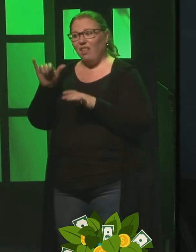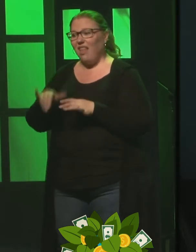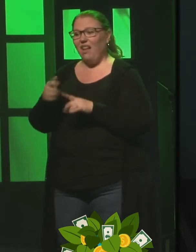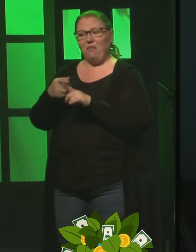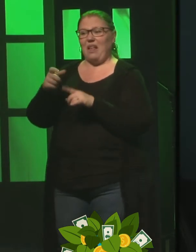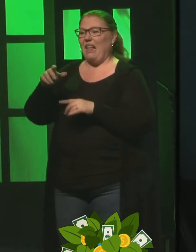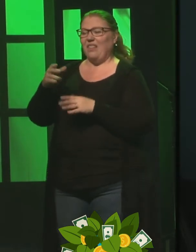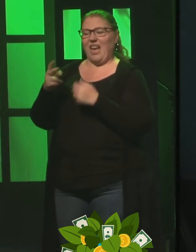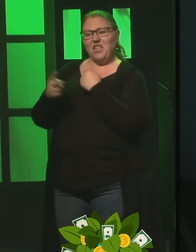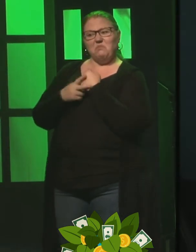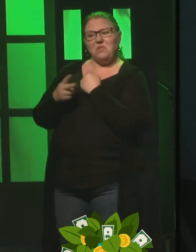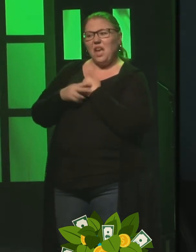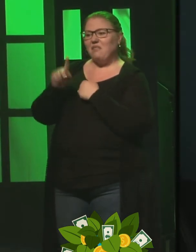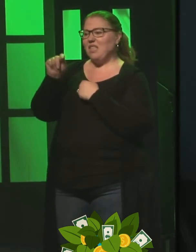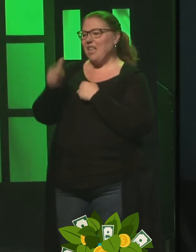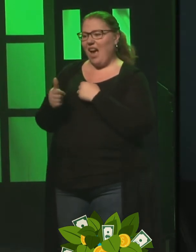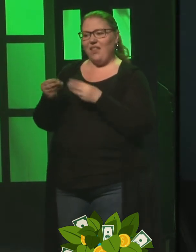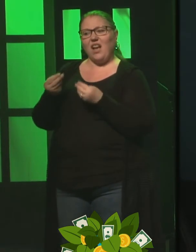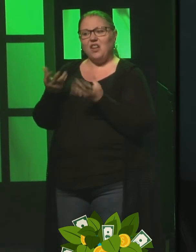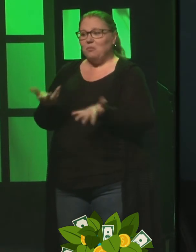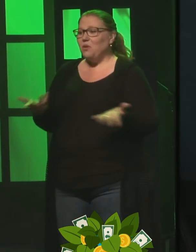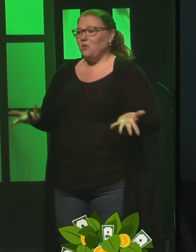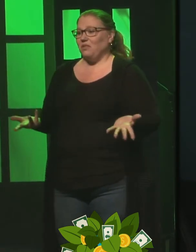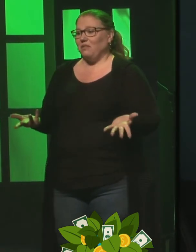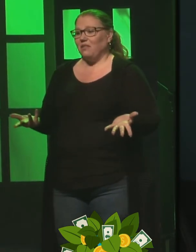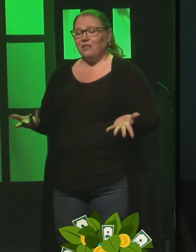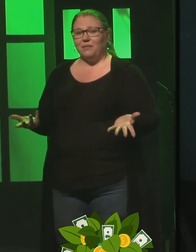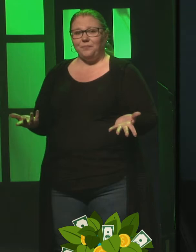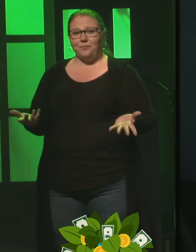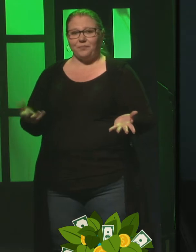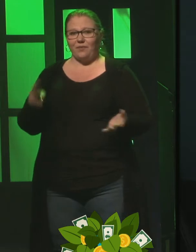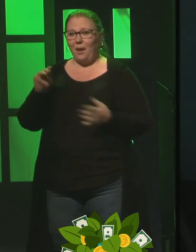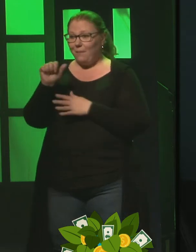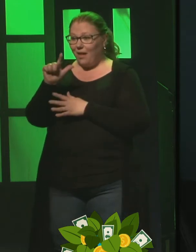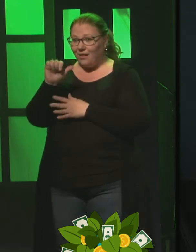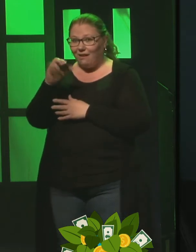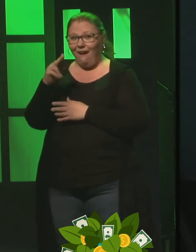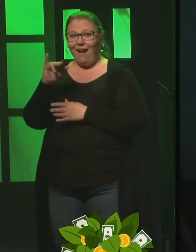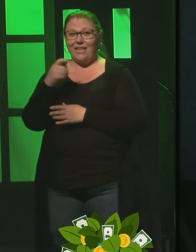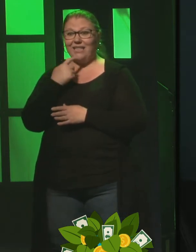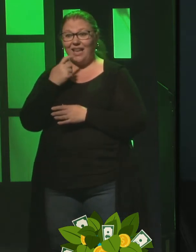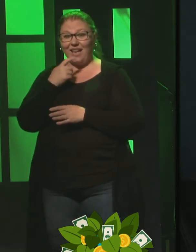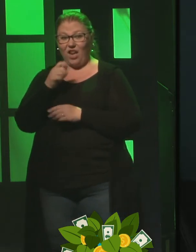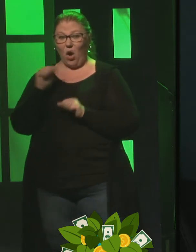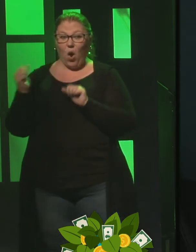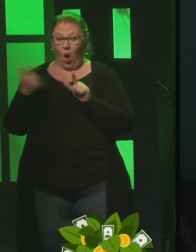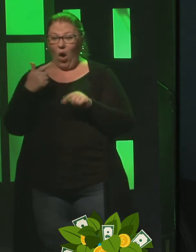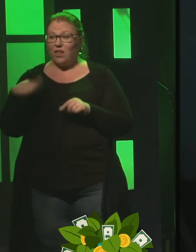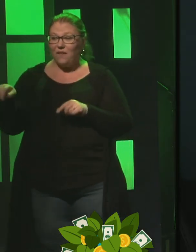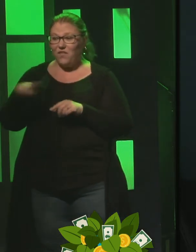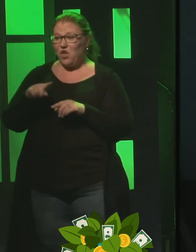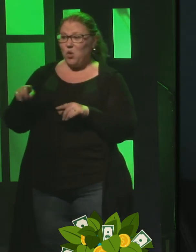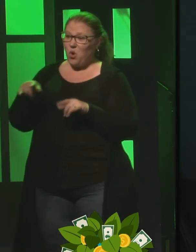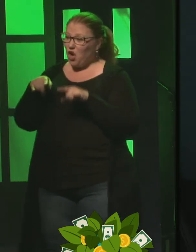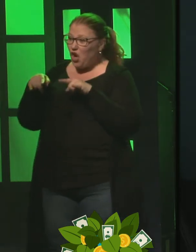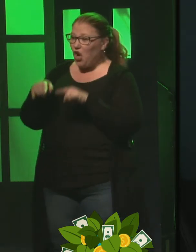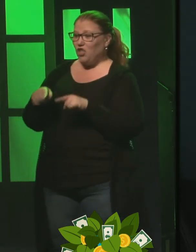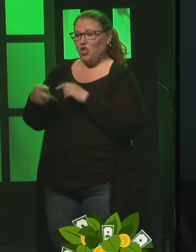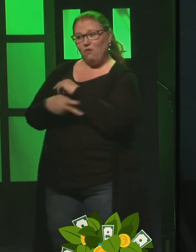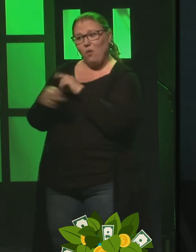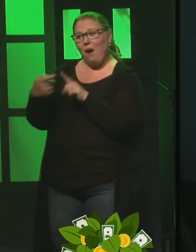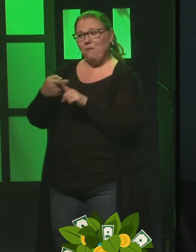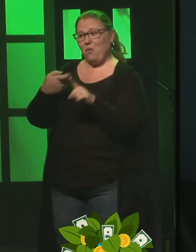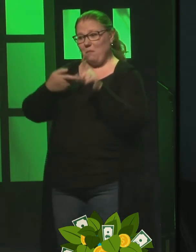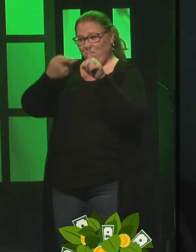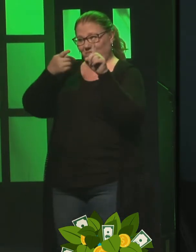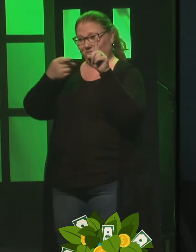tithes and contributions. And Malachi says, you indeed are accursed. For you, the whole nation, you robbed me. And then it says